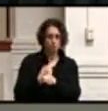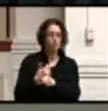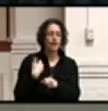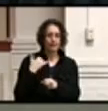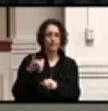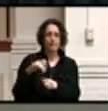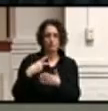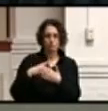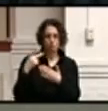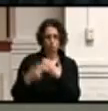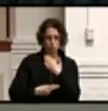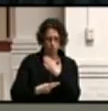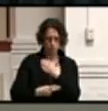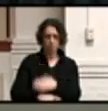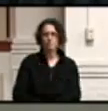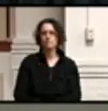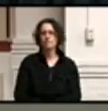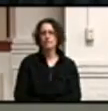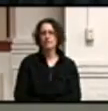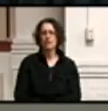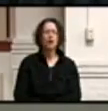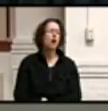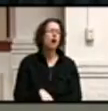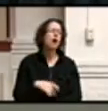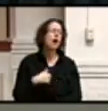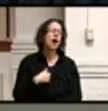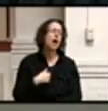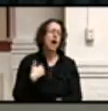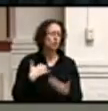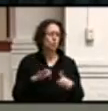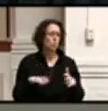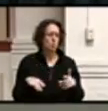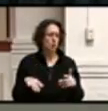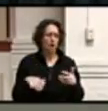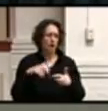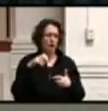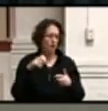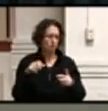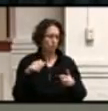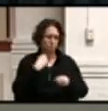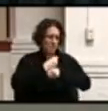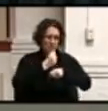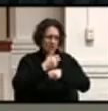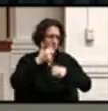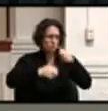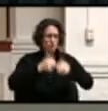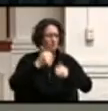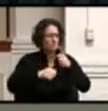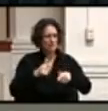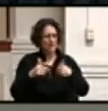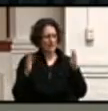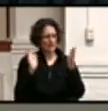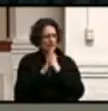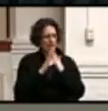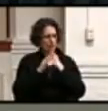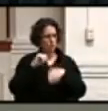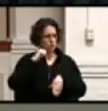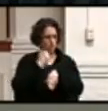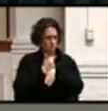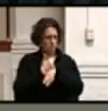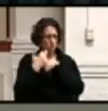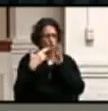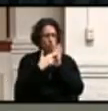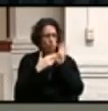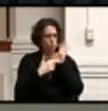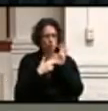not that I want to kick any hornet's nest, but what is the reasoning behind it? Why did the town start it, and what did the businesses